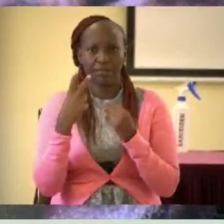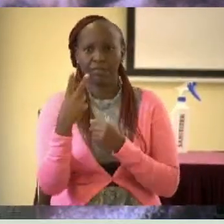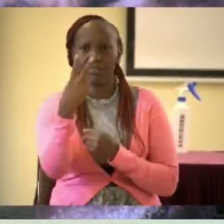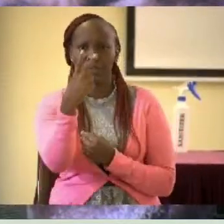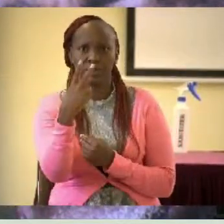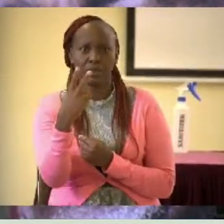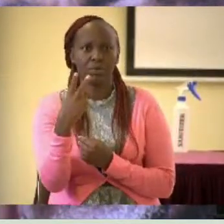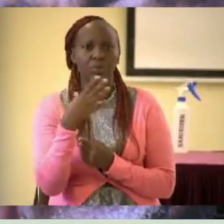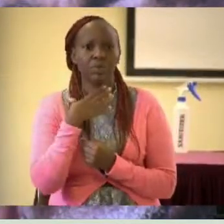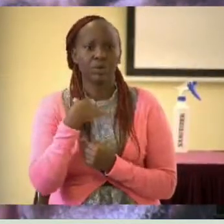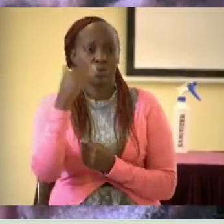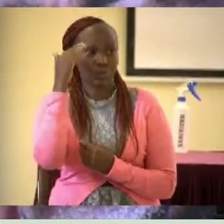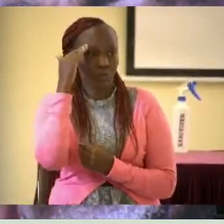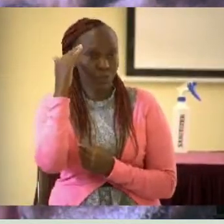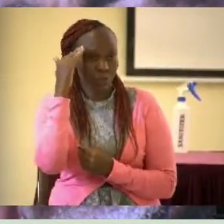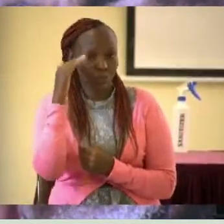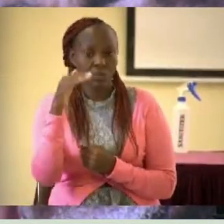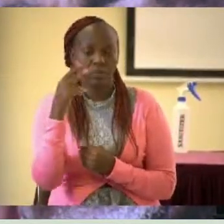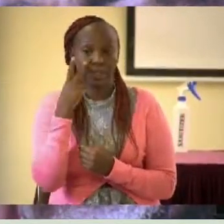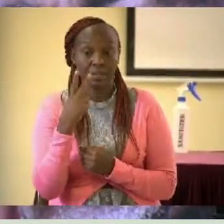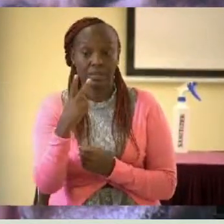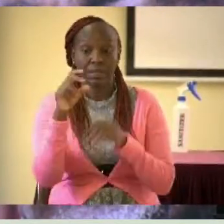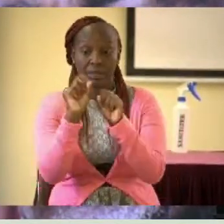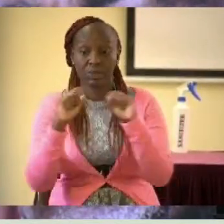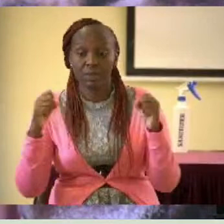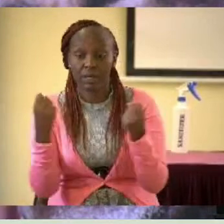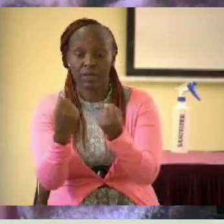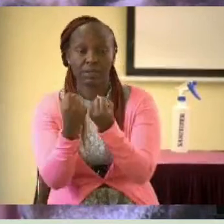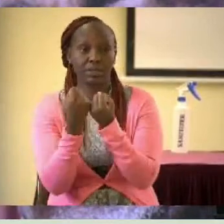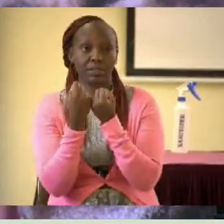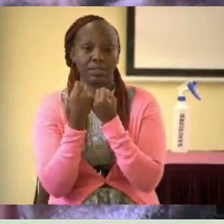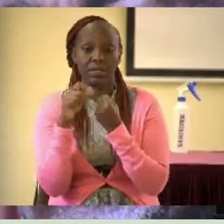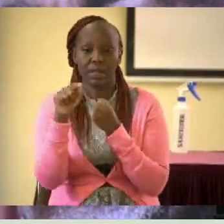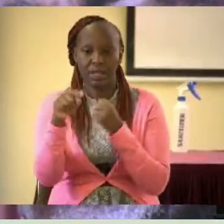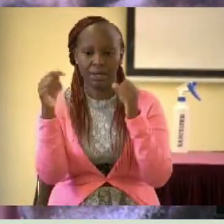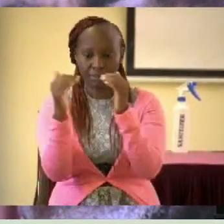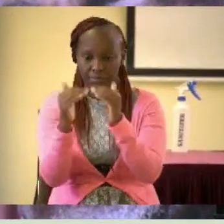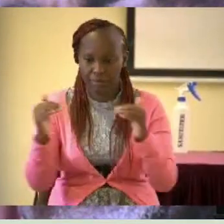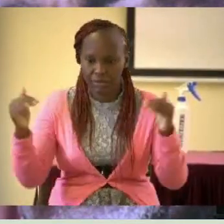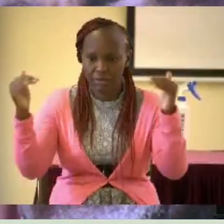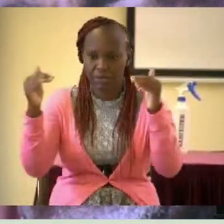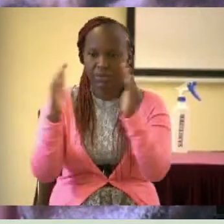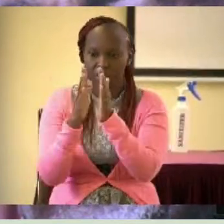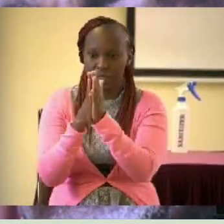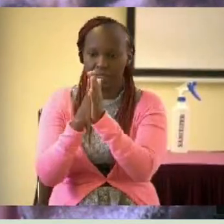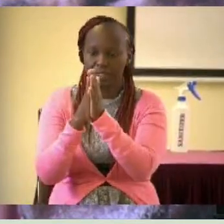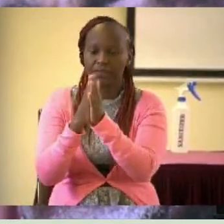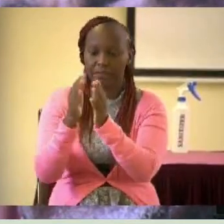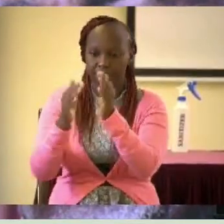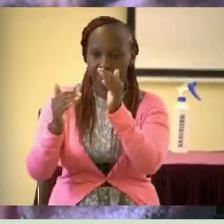to see a society that is equal and just.